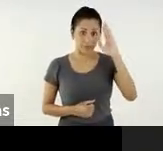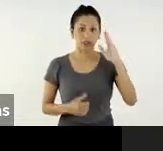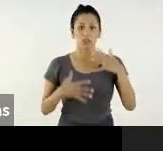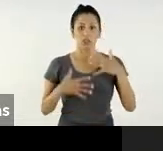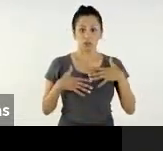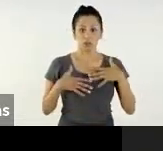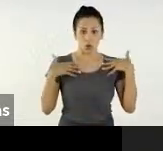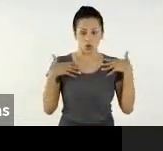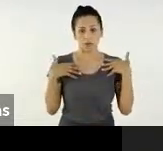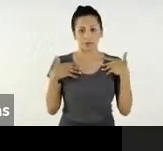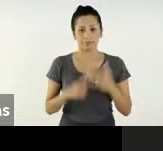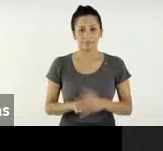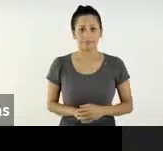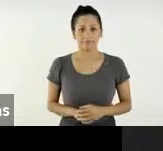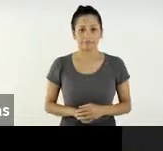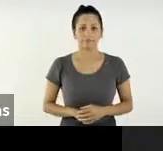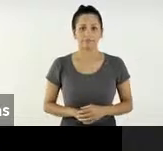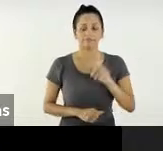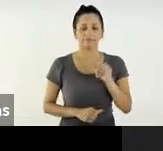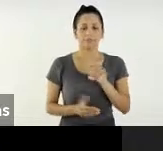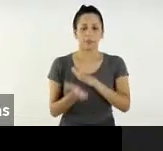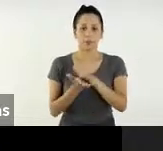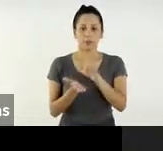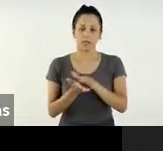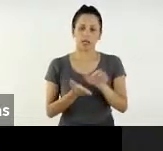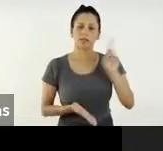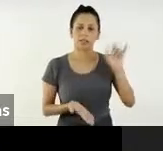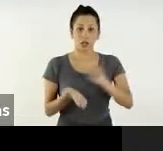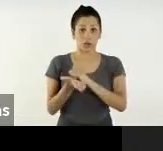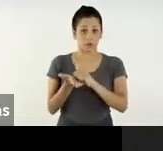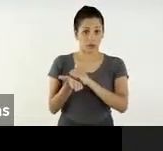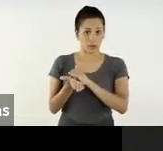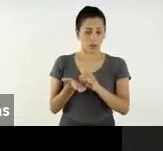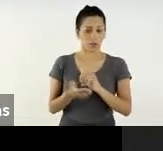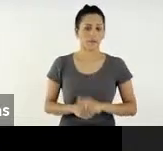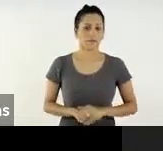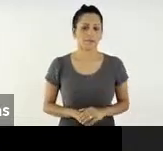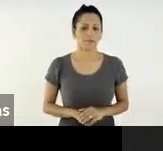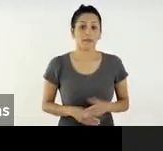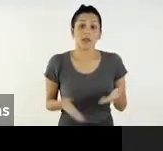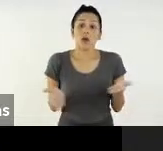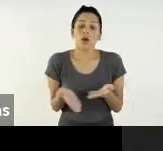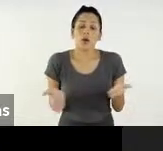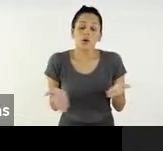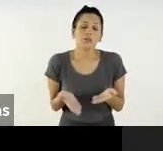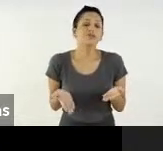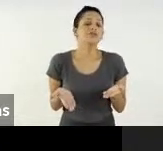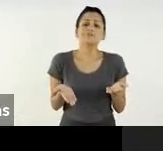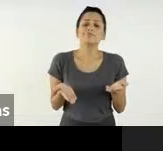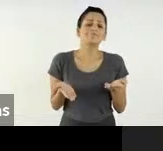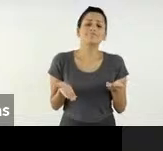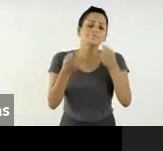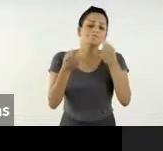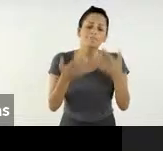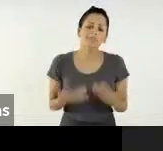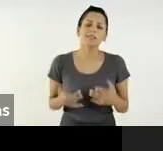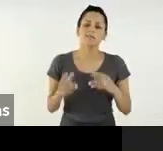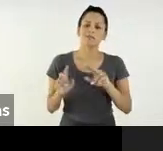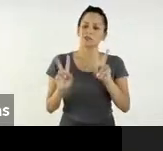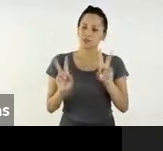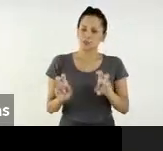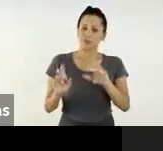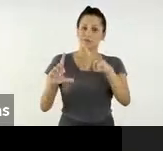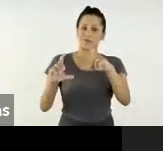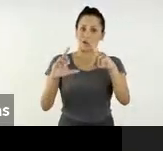New York last summer. And my focus today, I really want to emphasize, will be on the pictures themselves rather than the